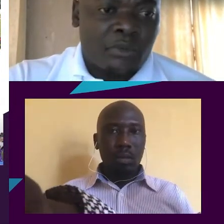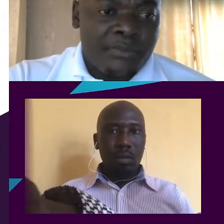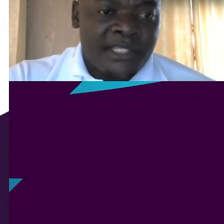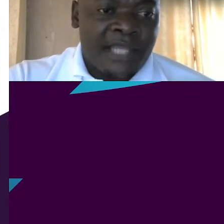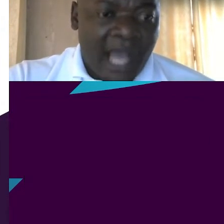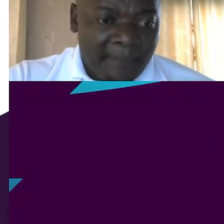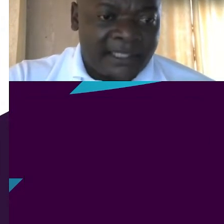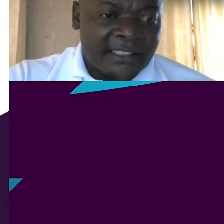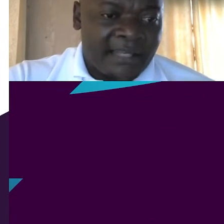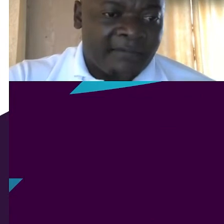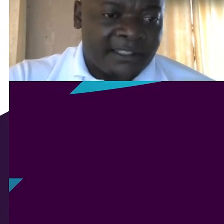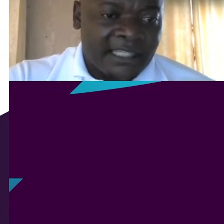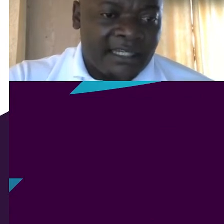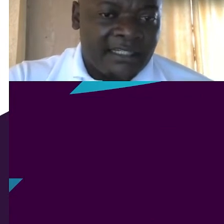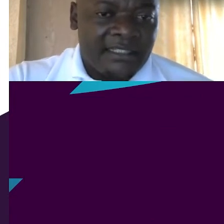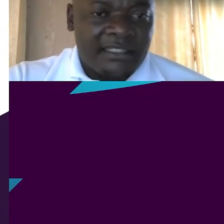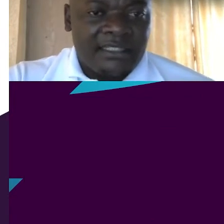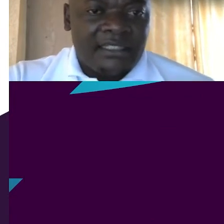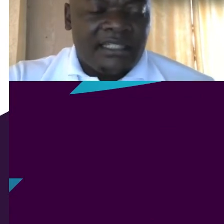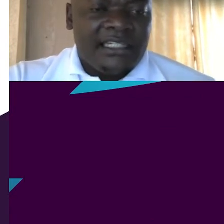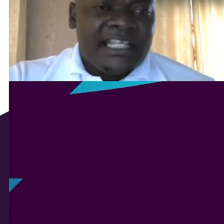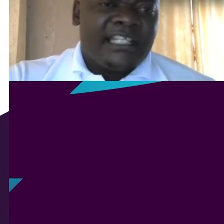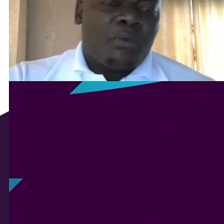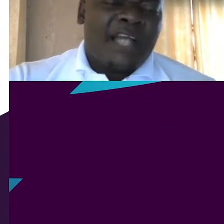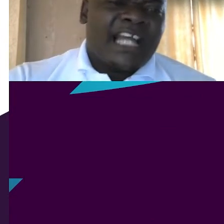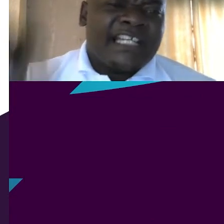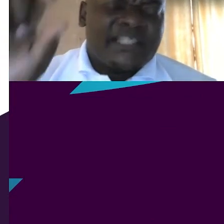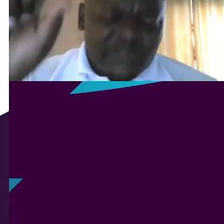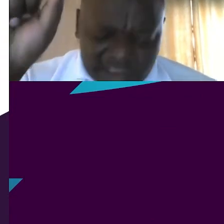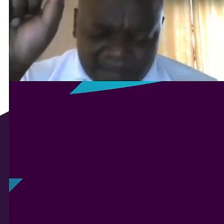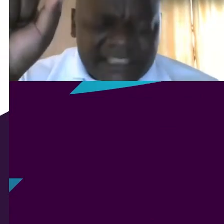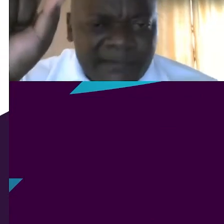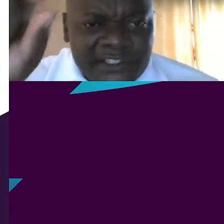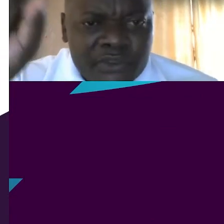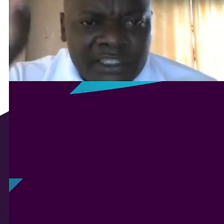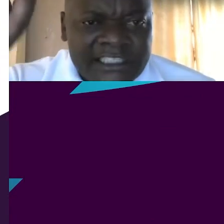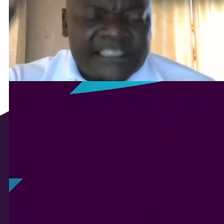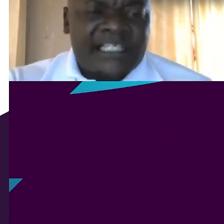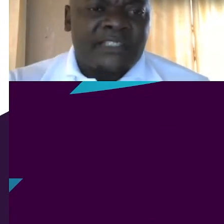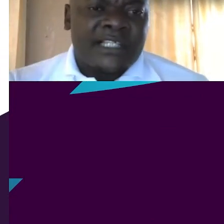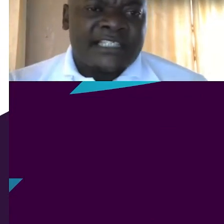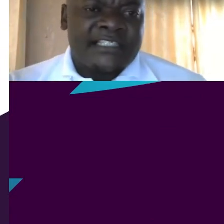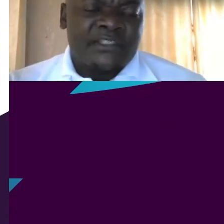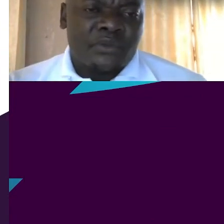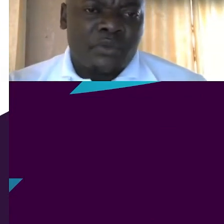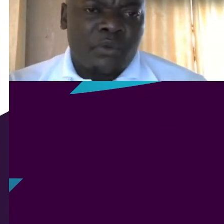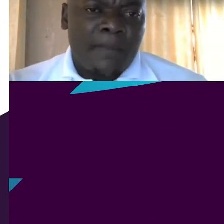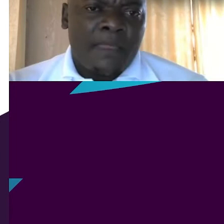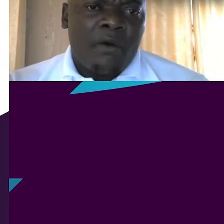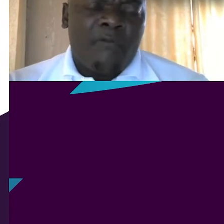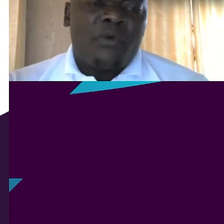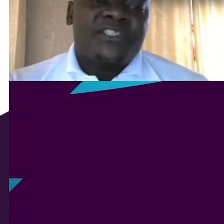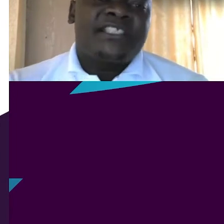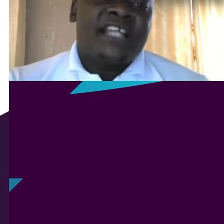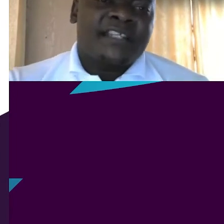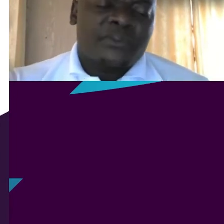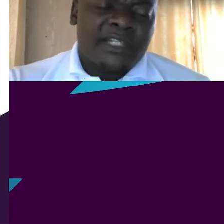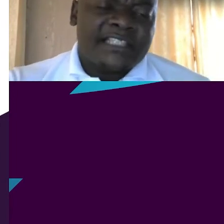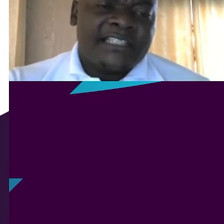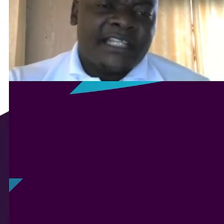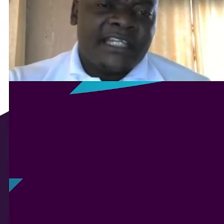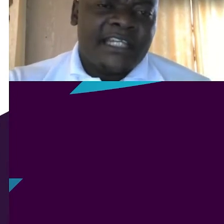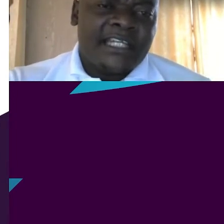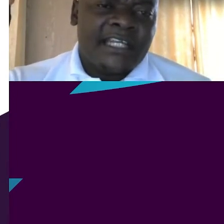and it will be happening every year. Then, what are the specific strategies that you are setting to do? Of course, the